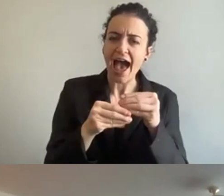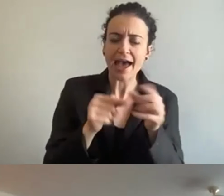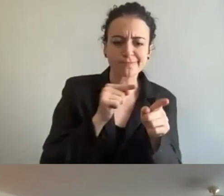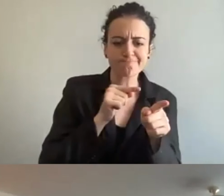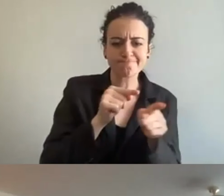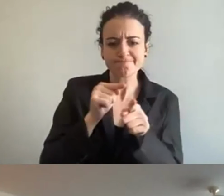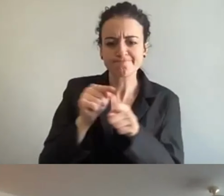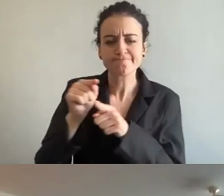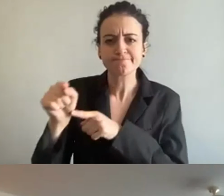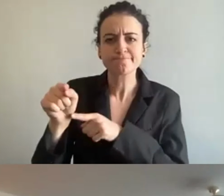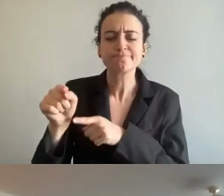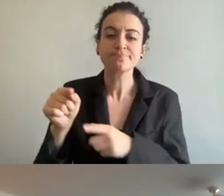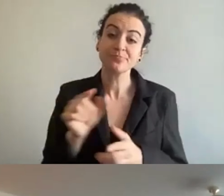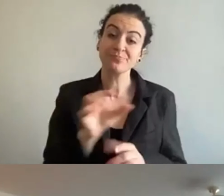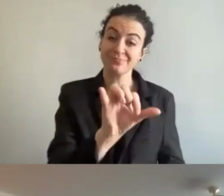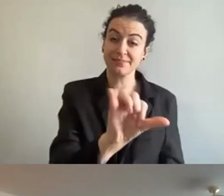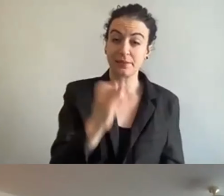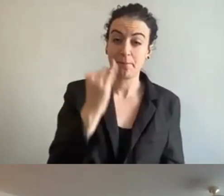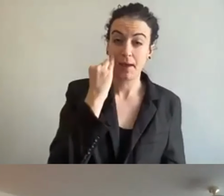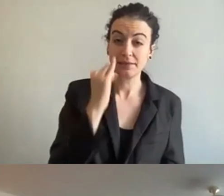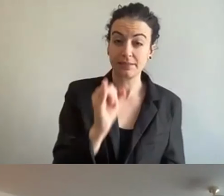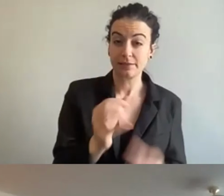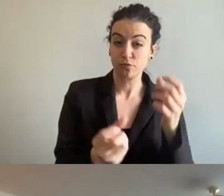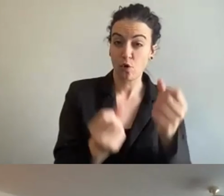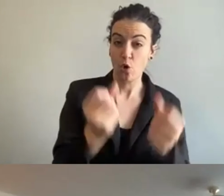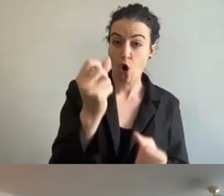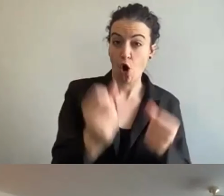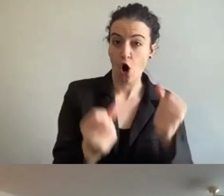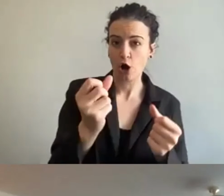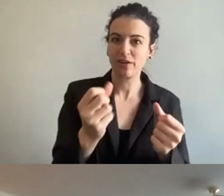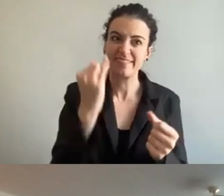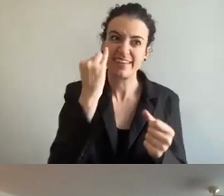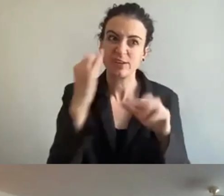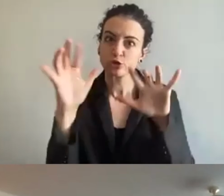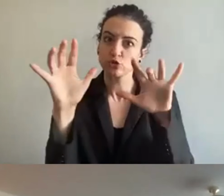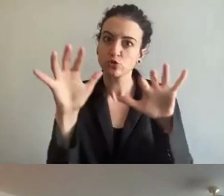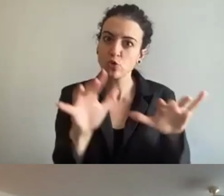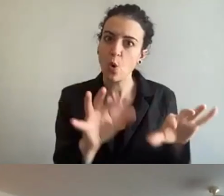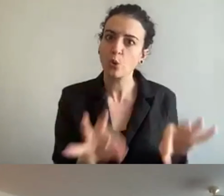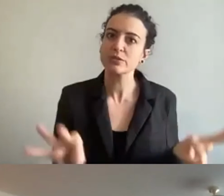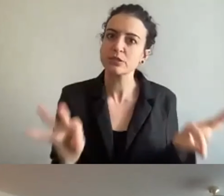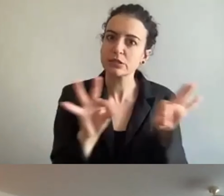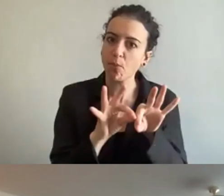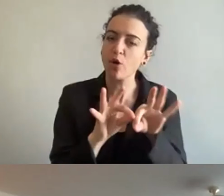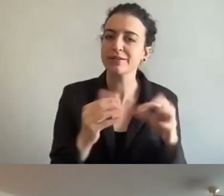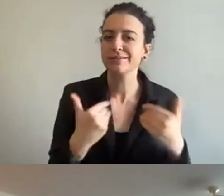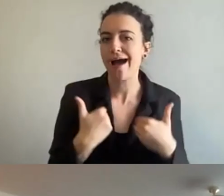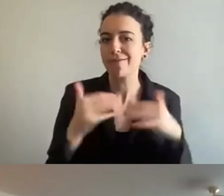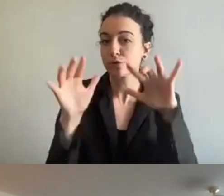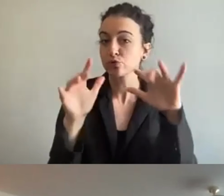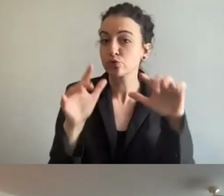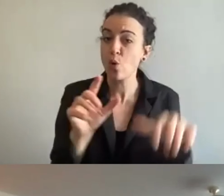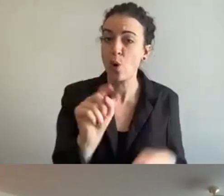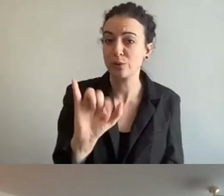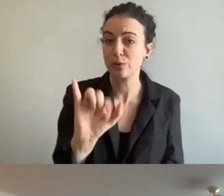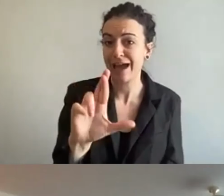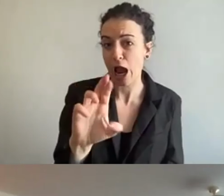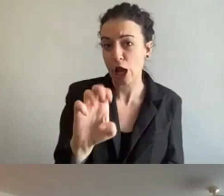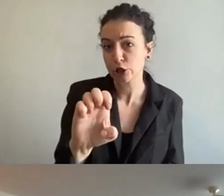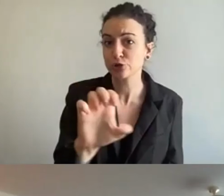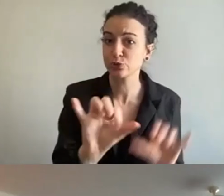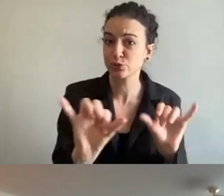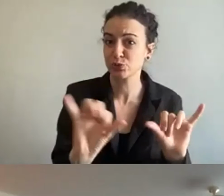just have regular tires on a snowy road. You have to have snow tires. Right. Okay, So- that's awesome. Do we